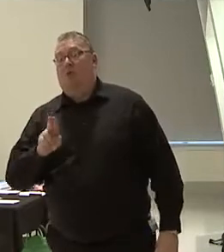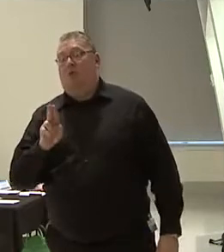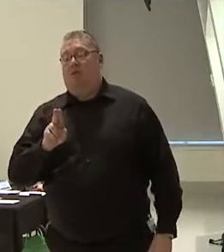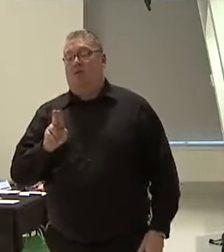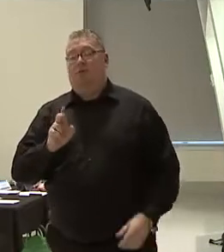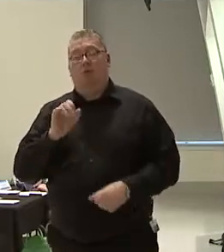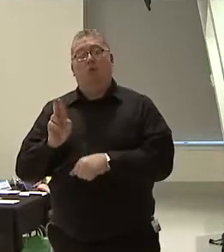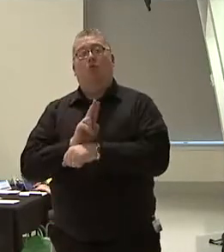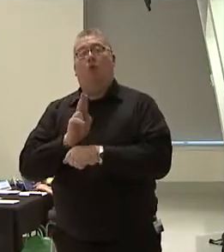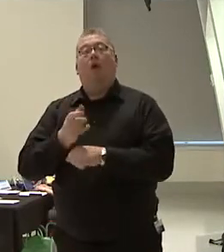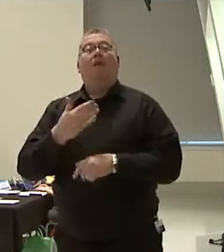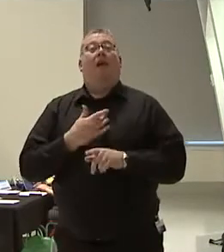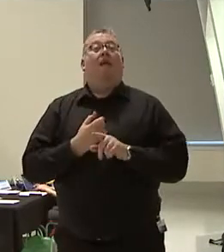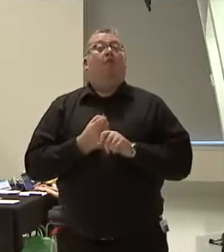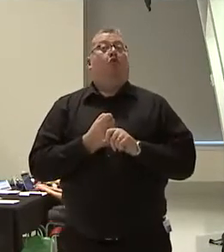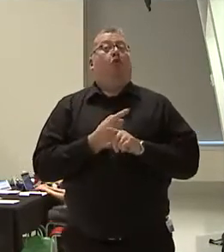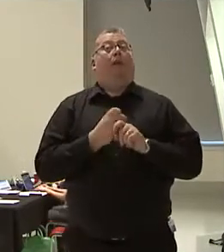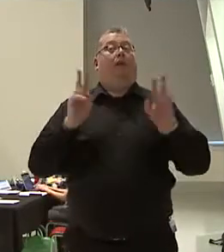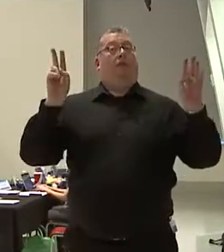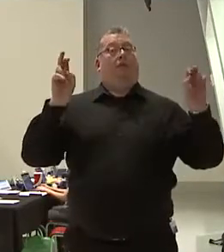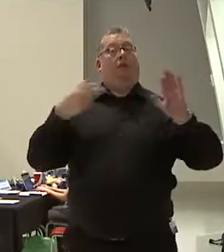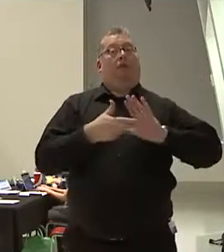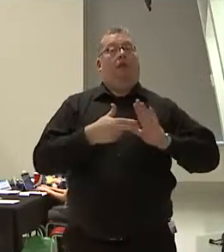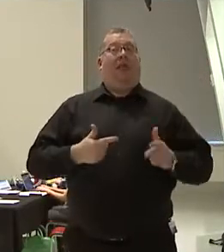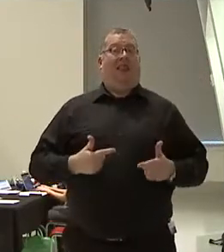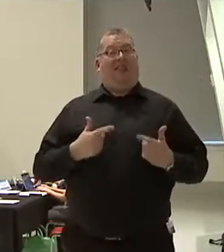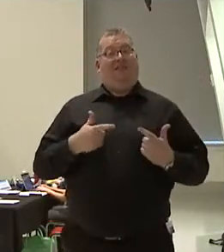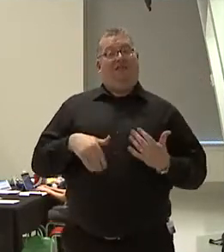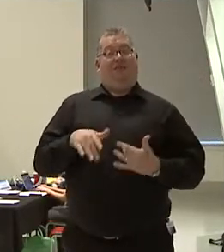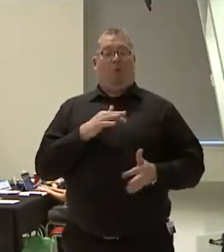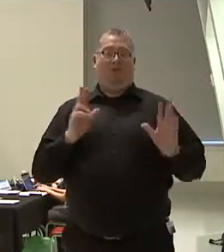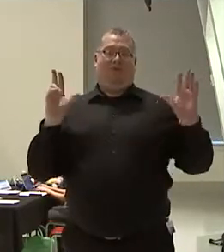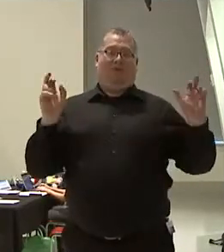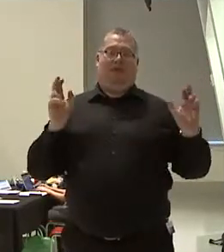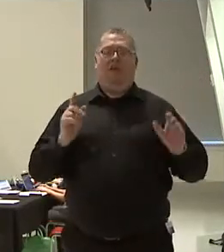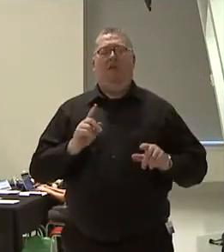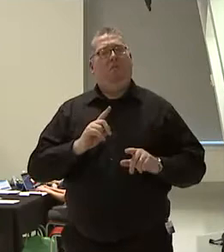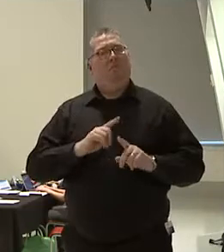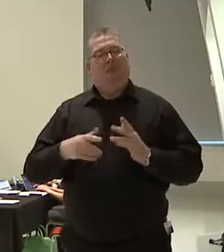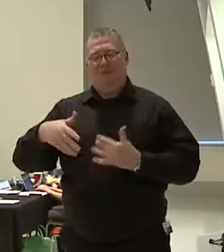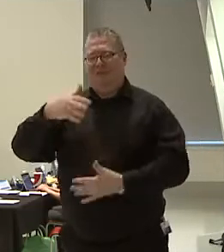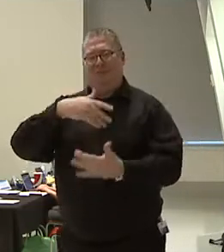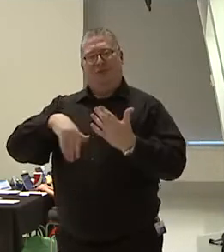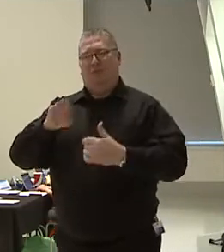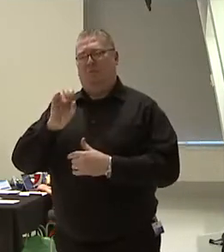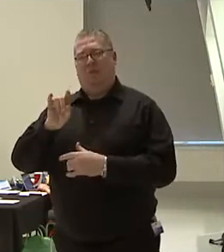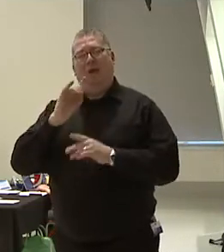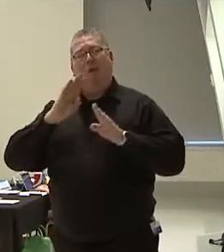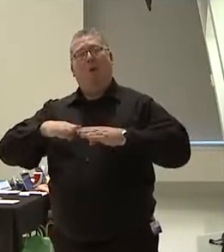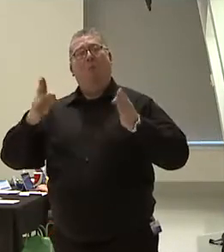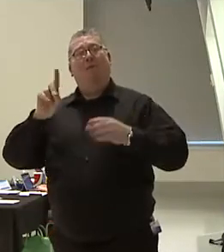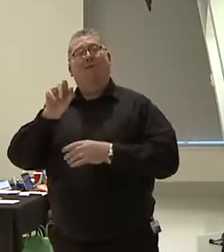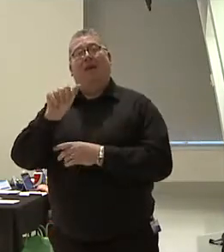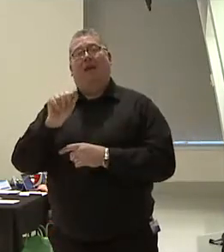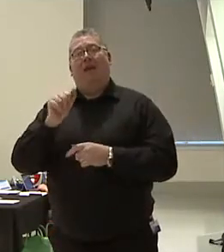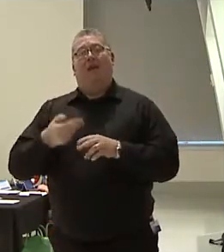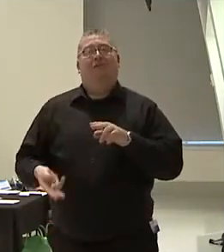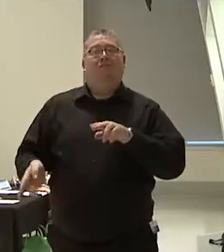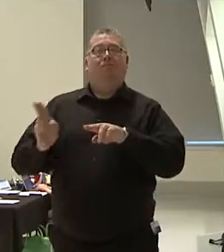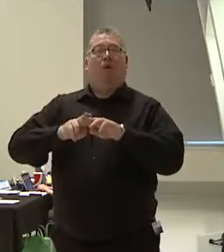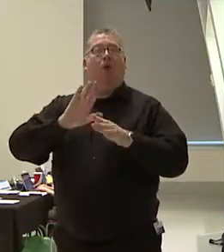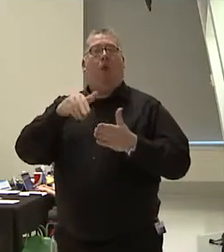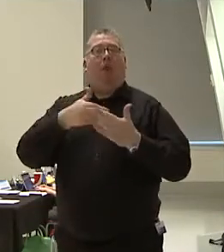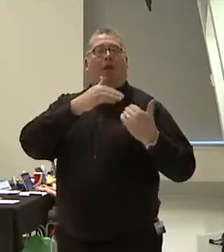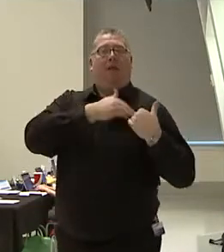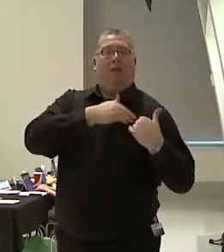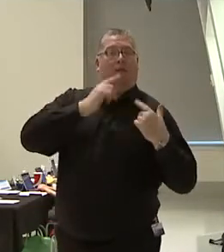or if they have a Twitter account, they call it doing social, you know? Social media and open data is increasing accountability all across